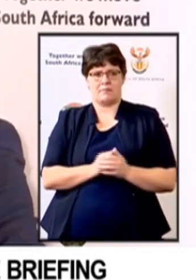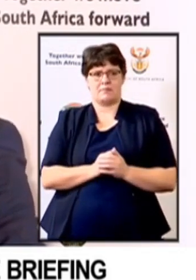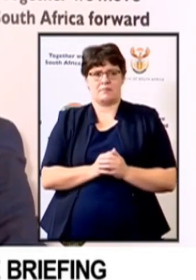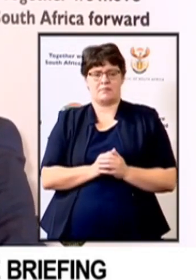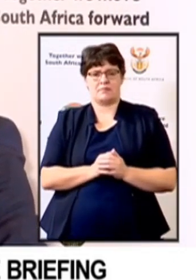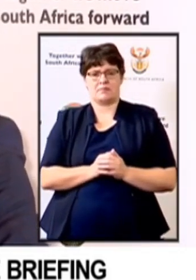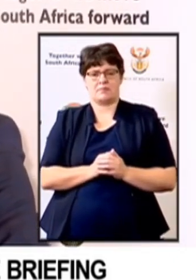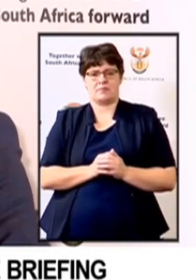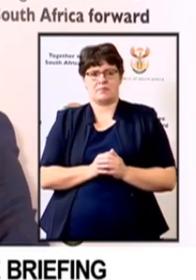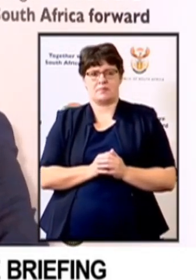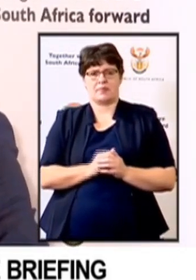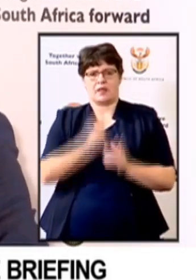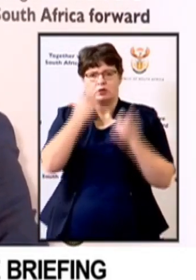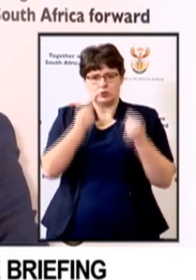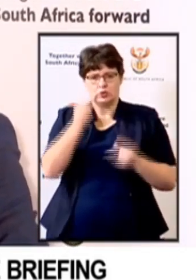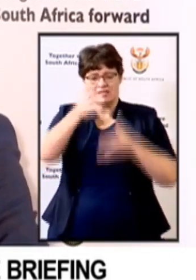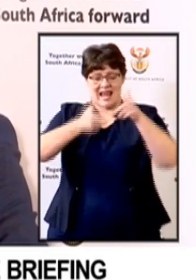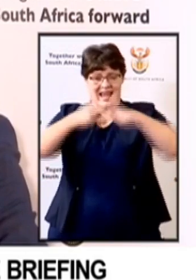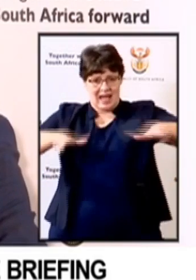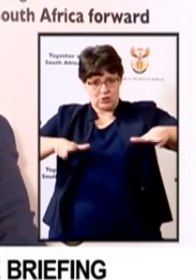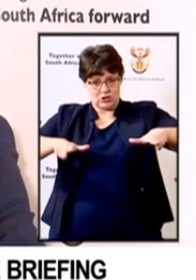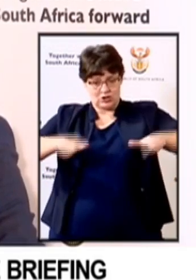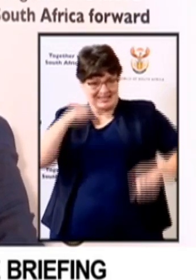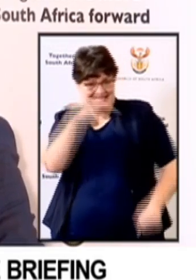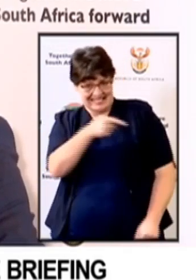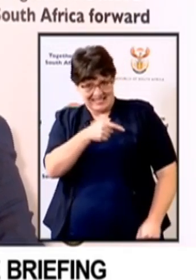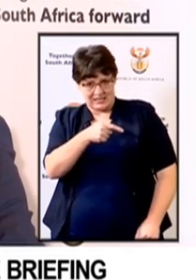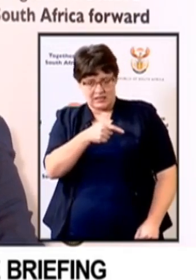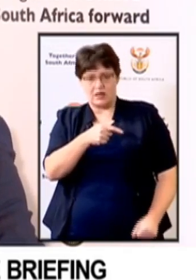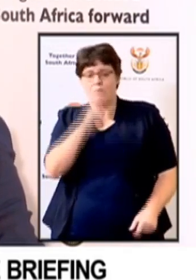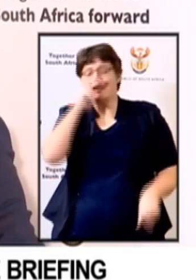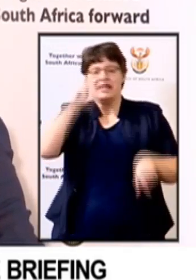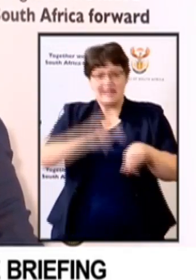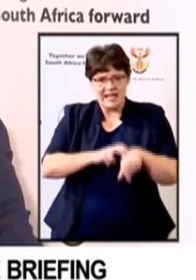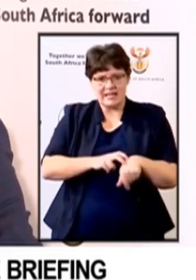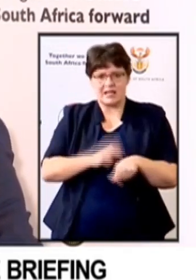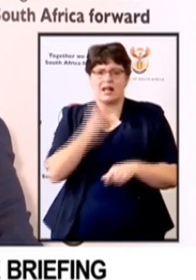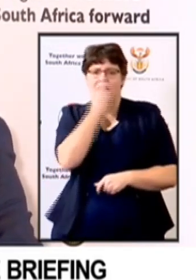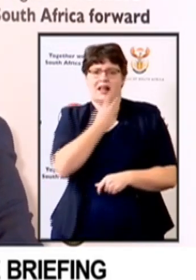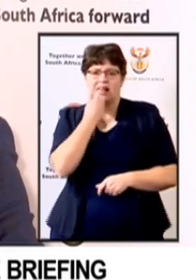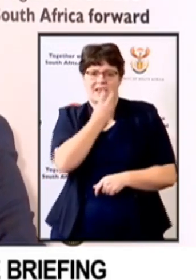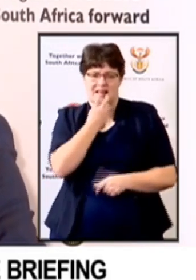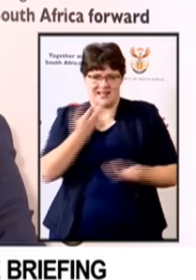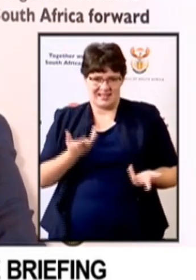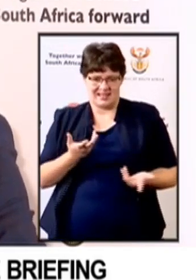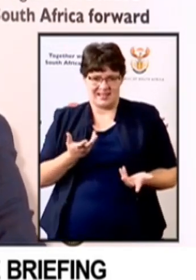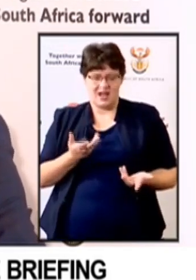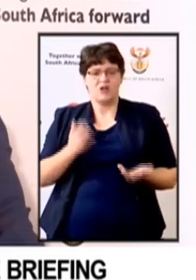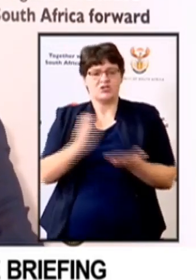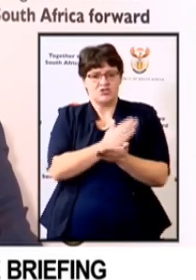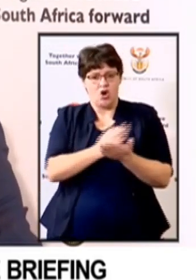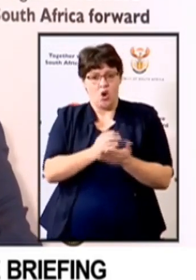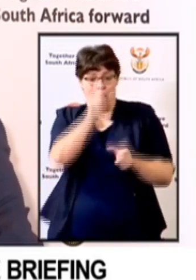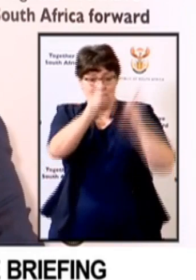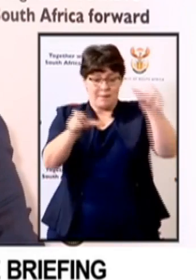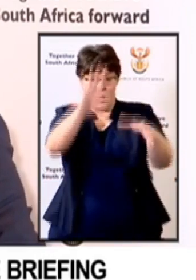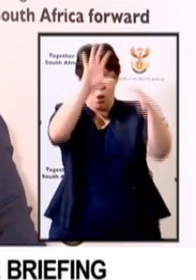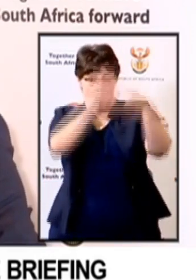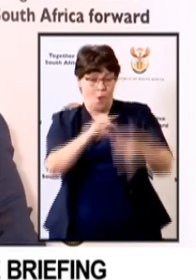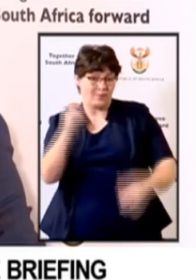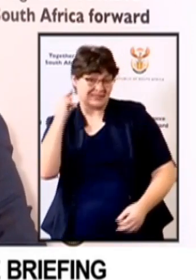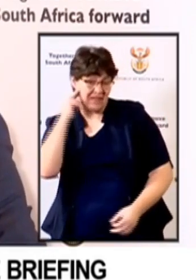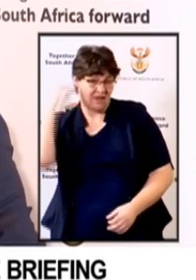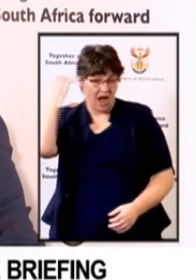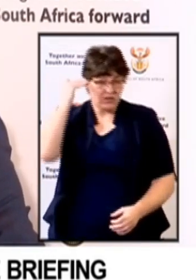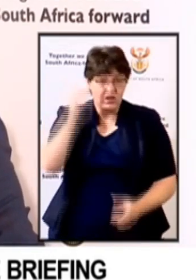doing sign language interpretation. They also need to read our lips so that the message we are communicating is